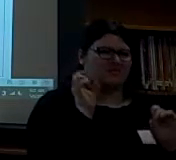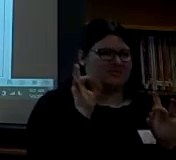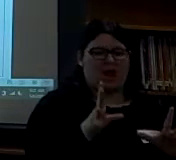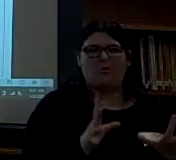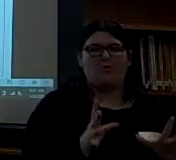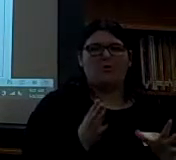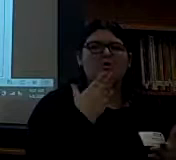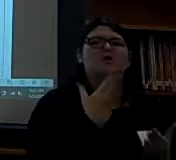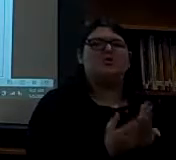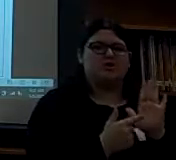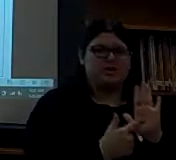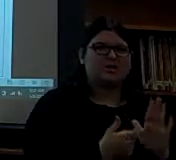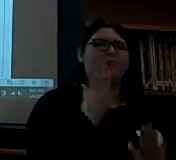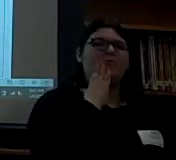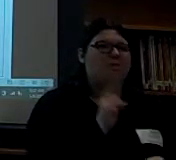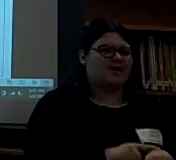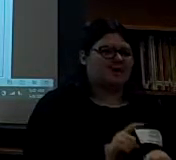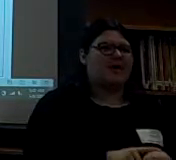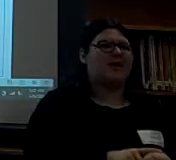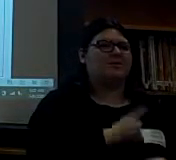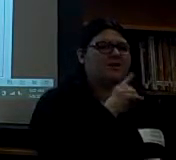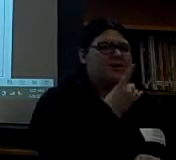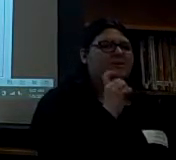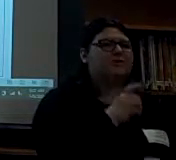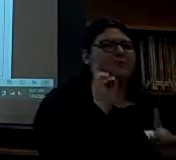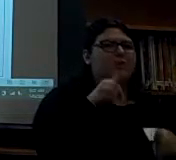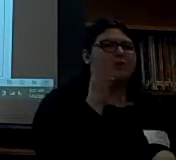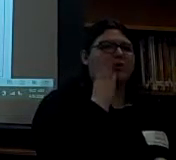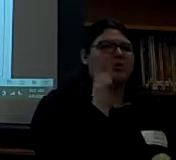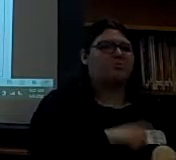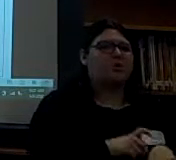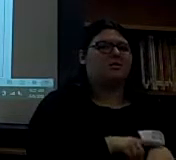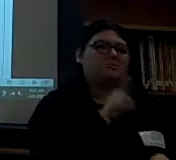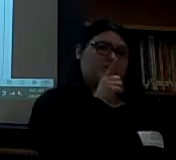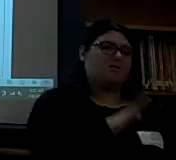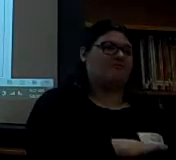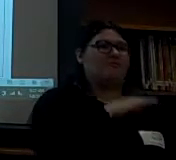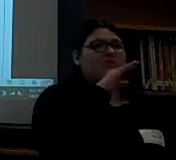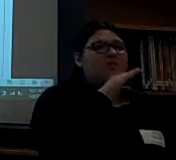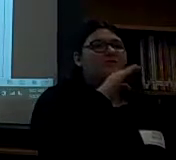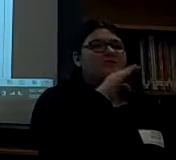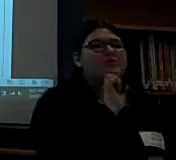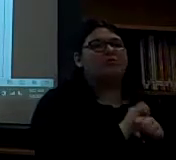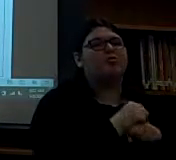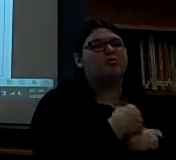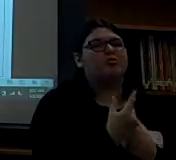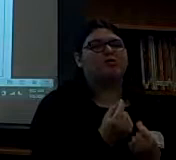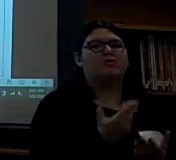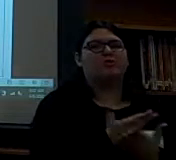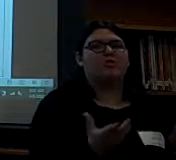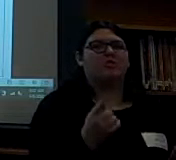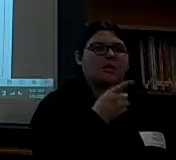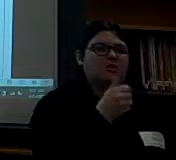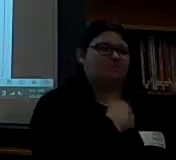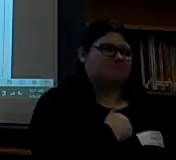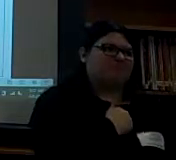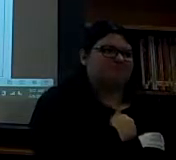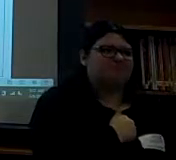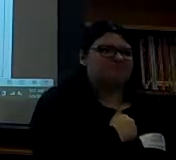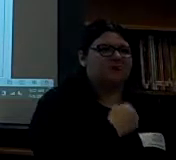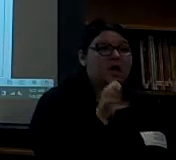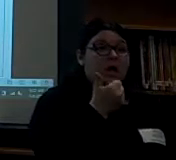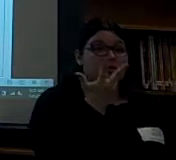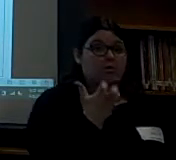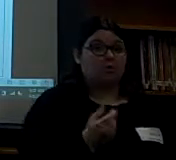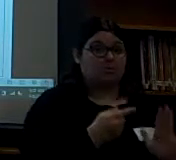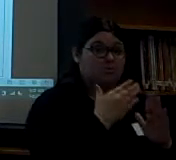Yeah, that's a good example. Bedtime, you know, when kids are supposed to be going to bed, can really frustrate you and make you do things that you regret. Yeah. Does anyone else want to